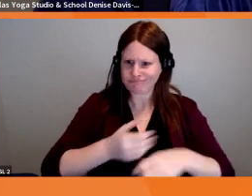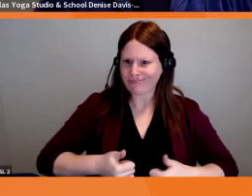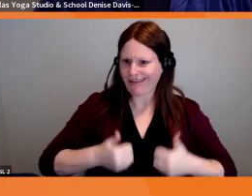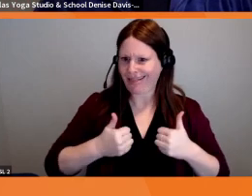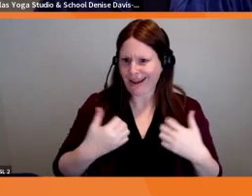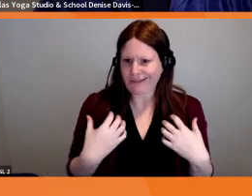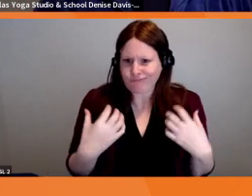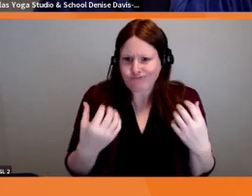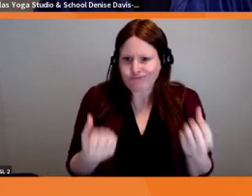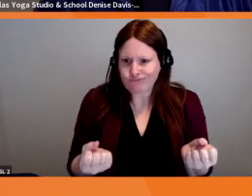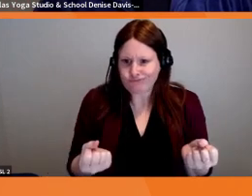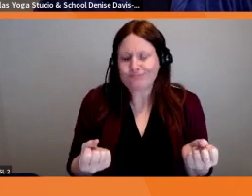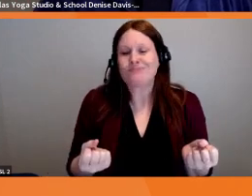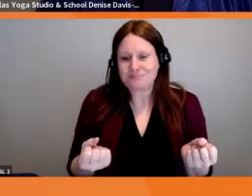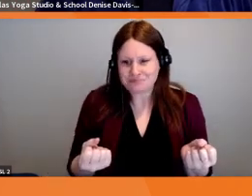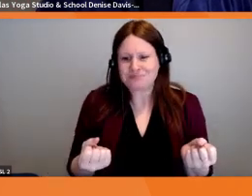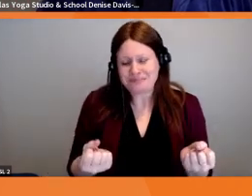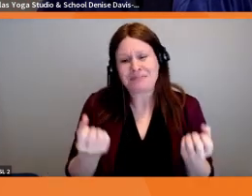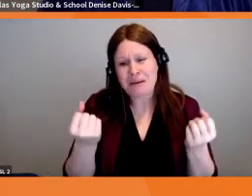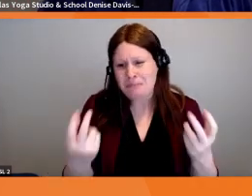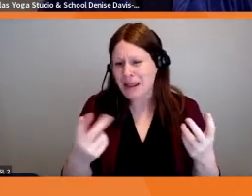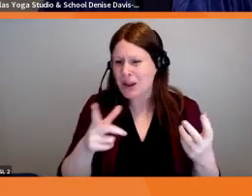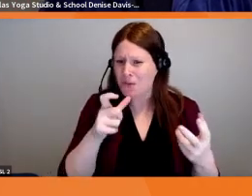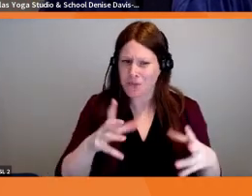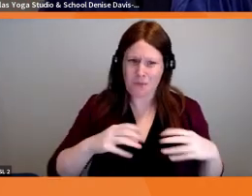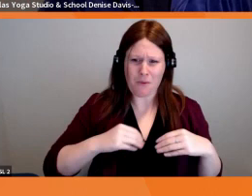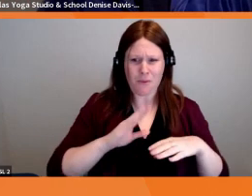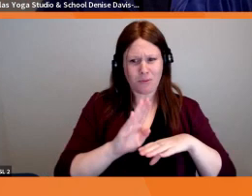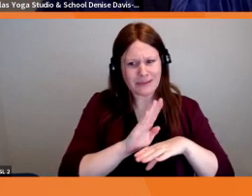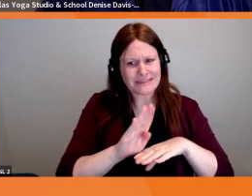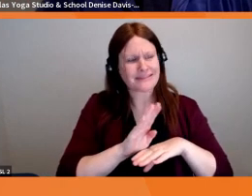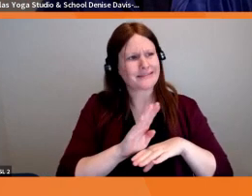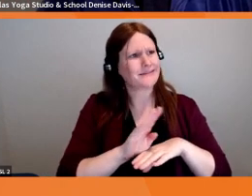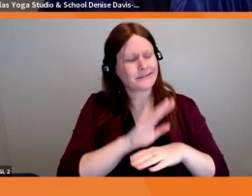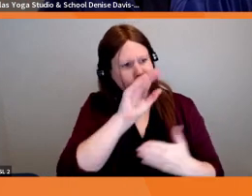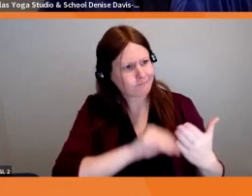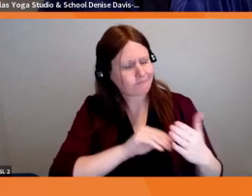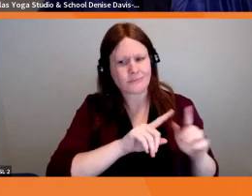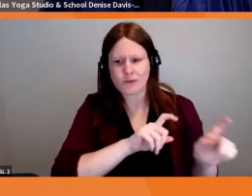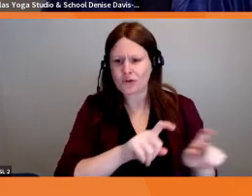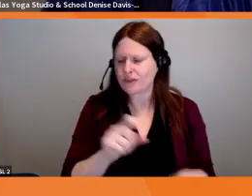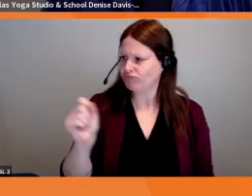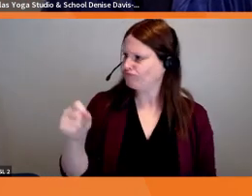though most entrepreneurs are responded to the questionnaire saying that they took care of themselves by taking vacations and